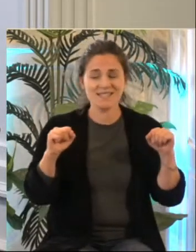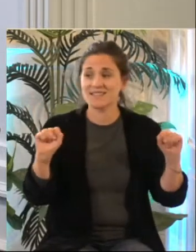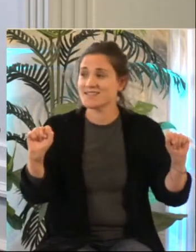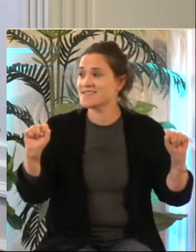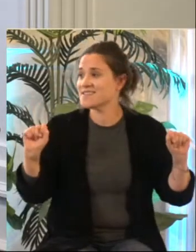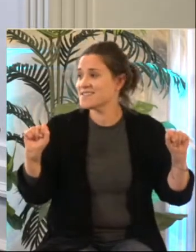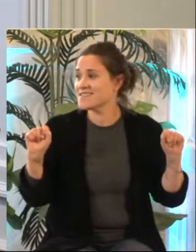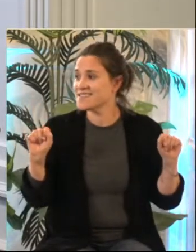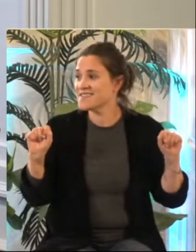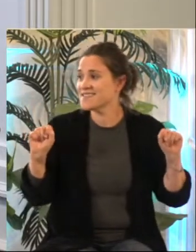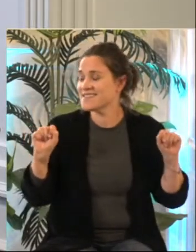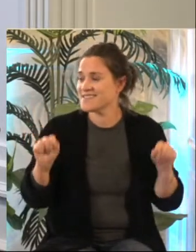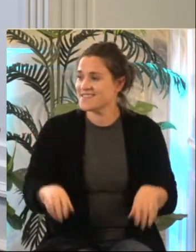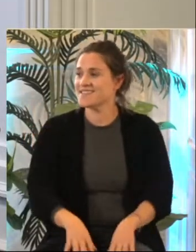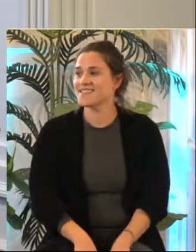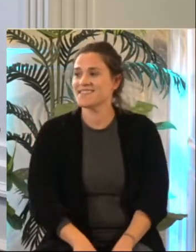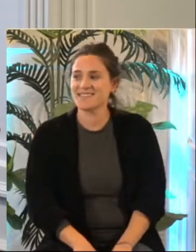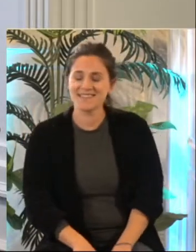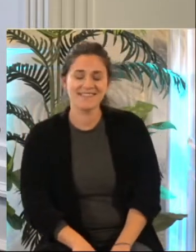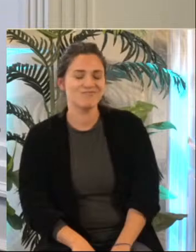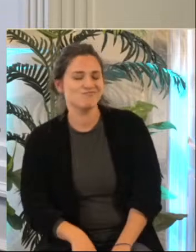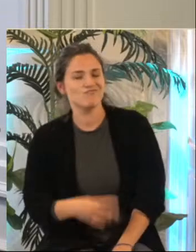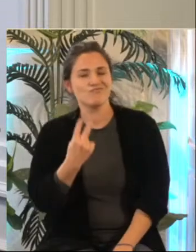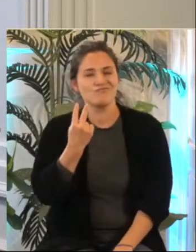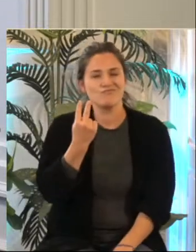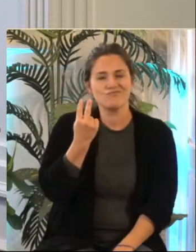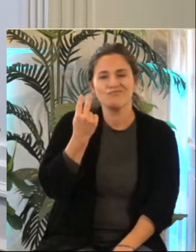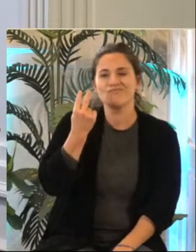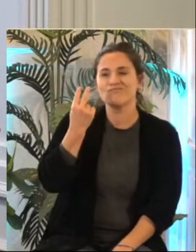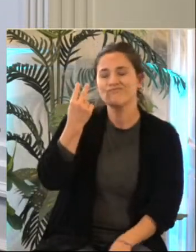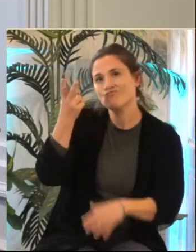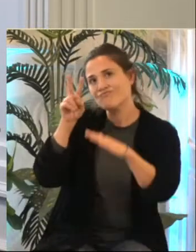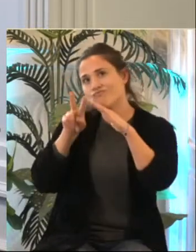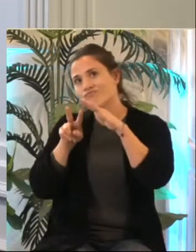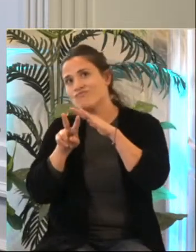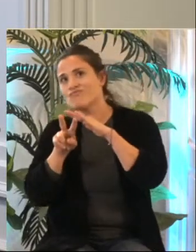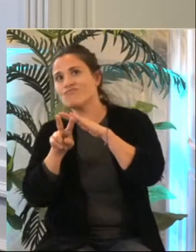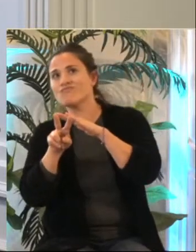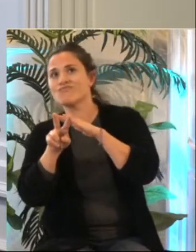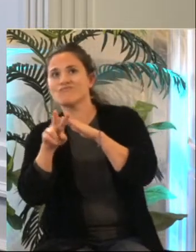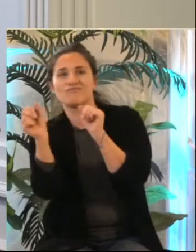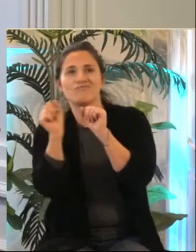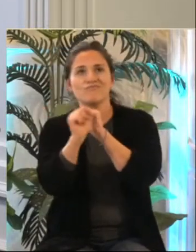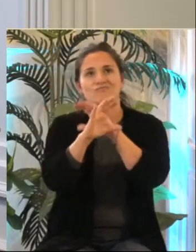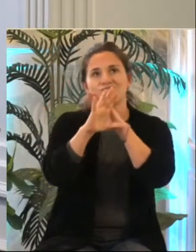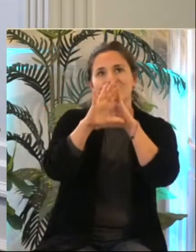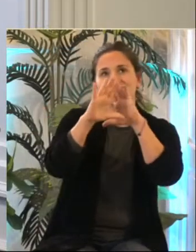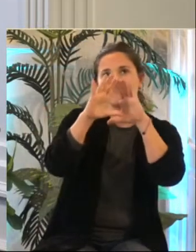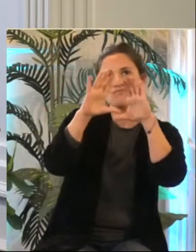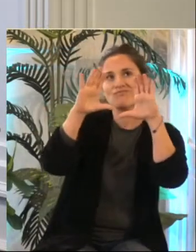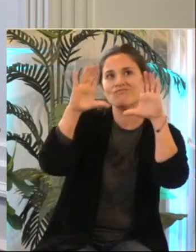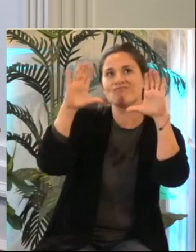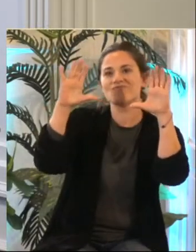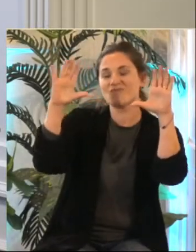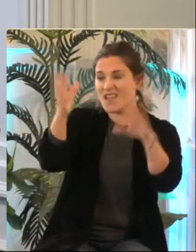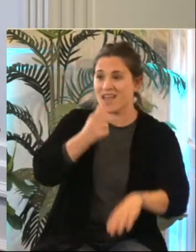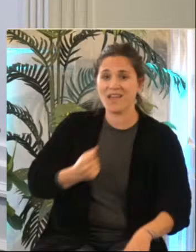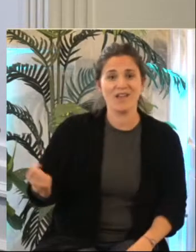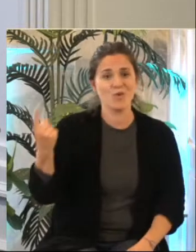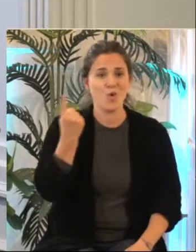you'd see and agree every man should